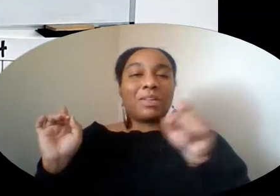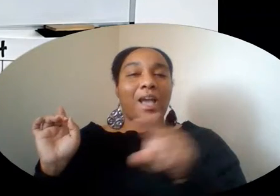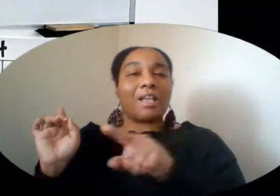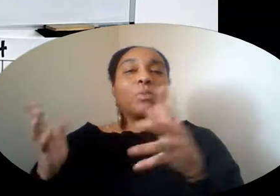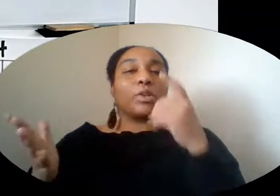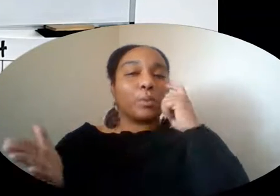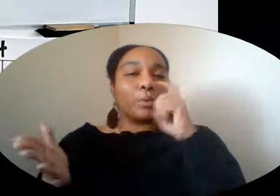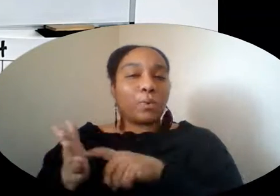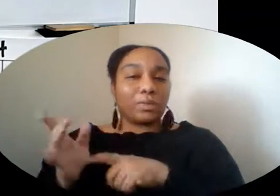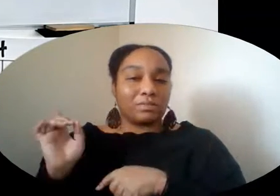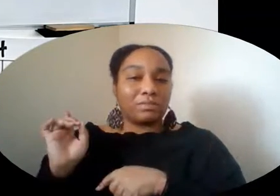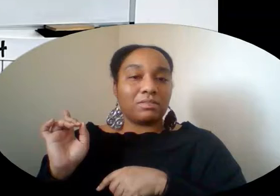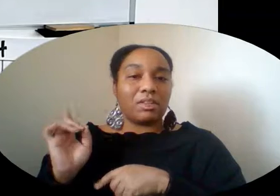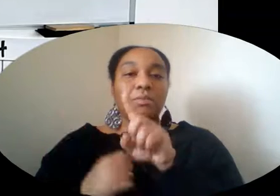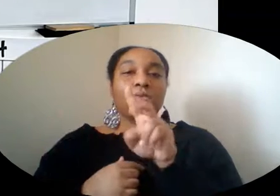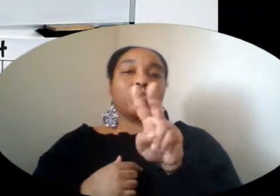So I have